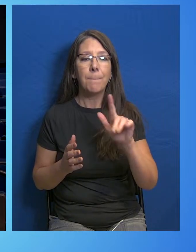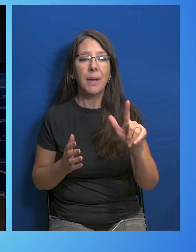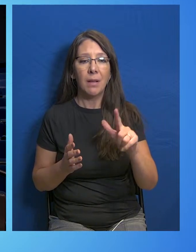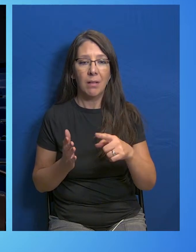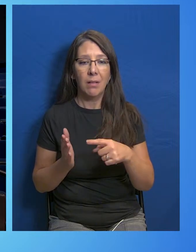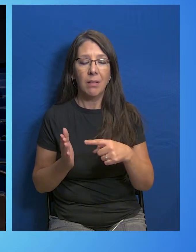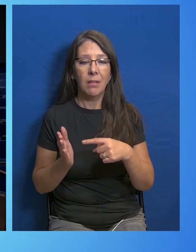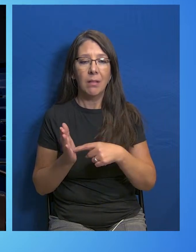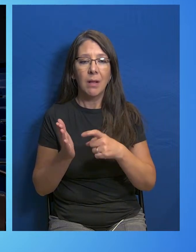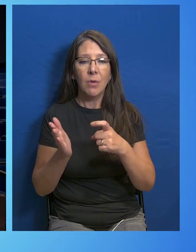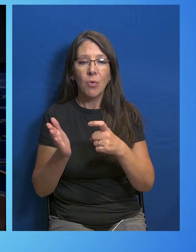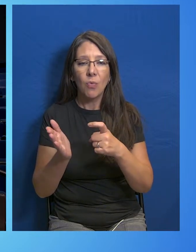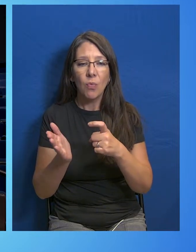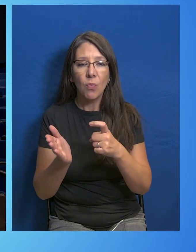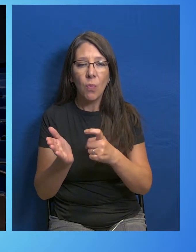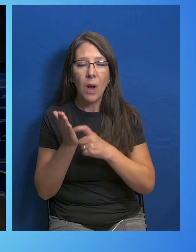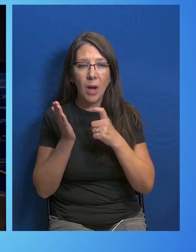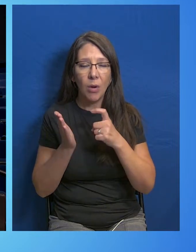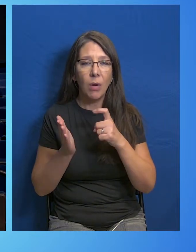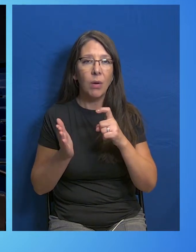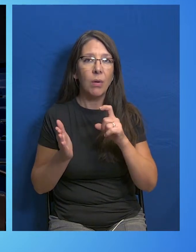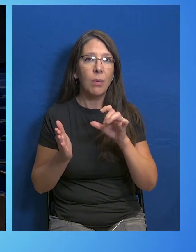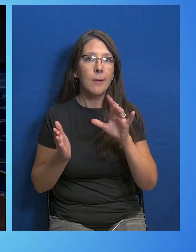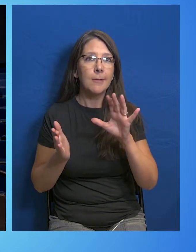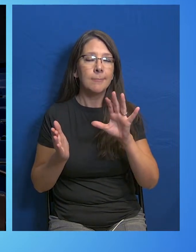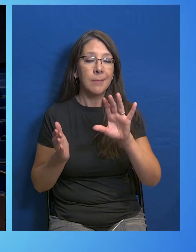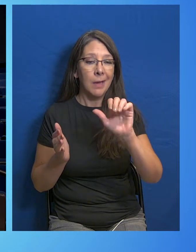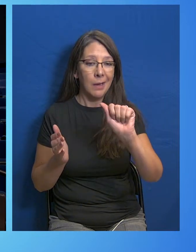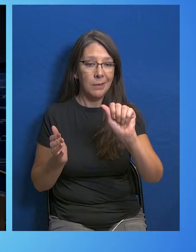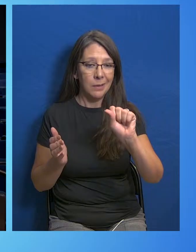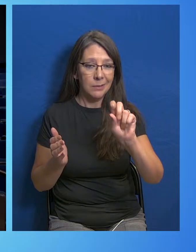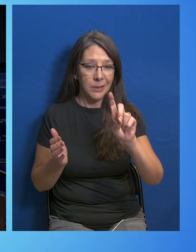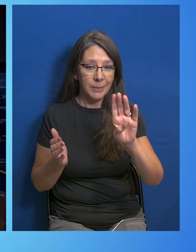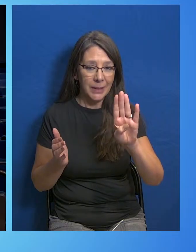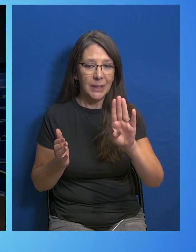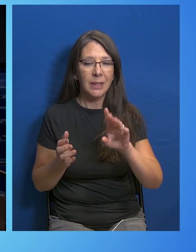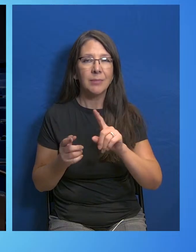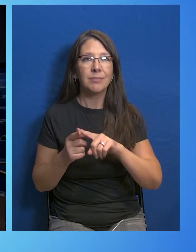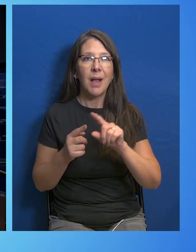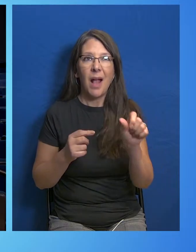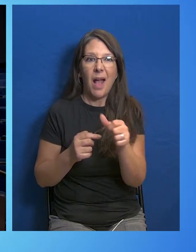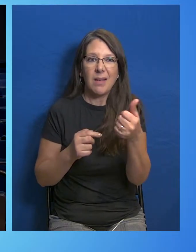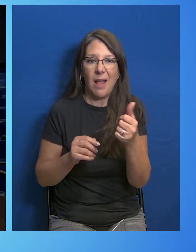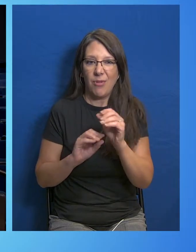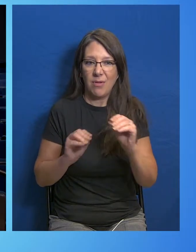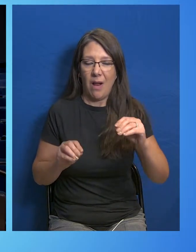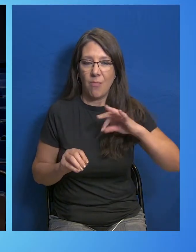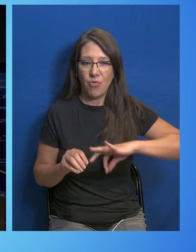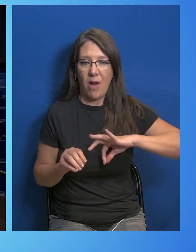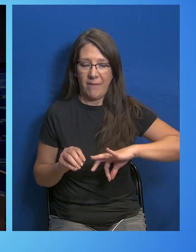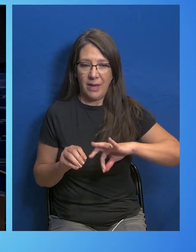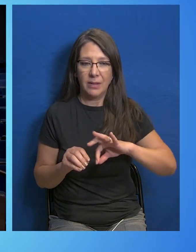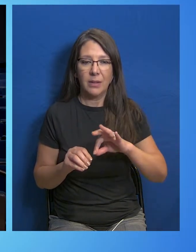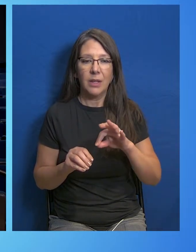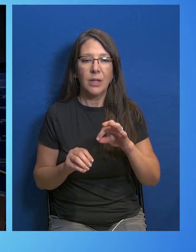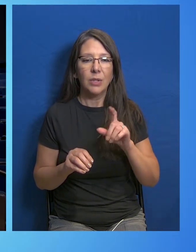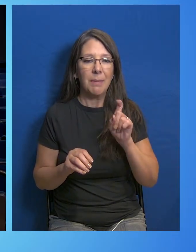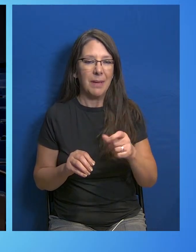require either ASDB or another nonprofit organization to put up